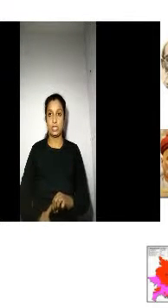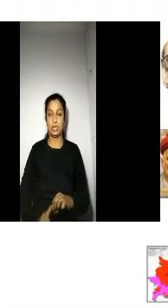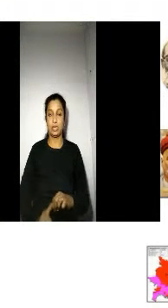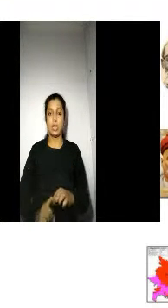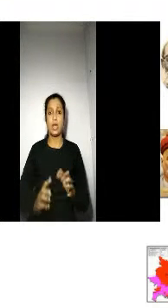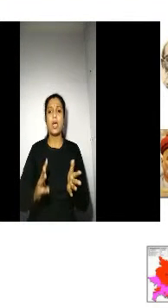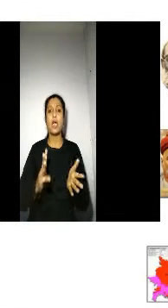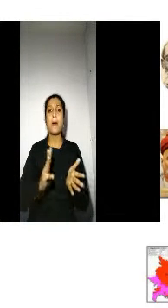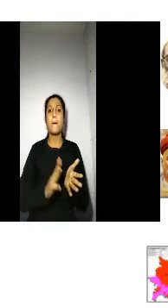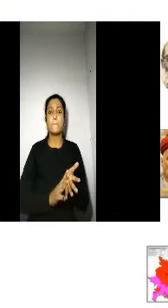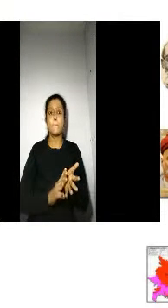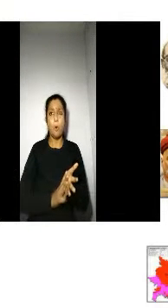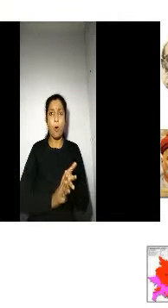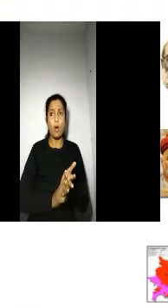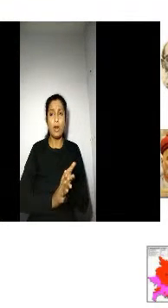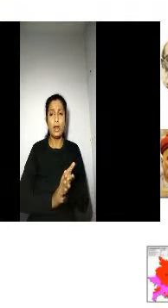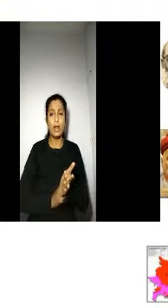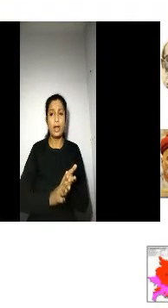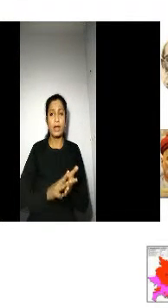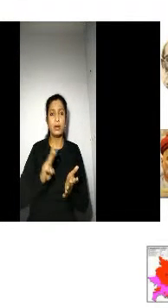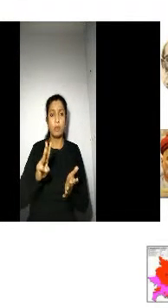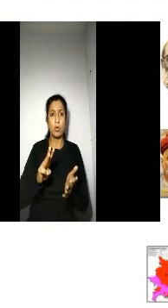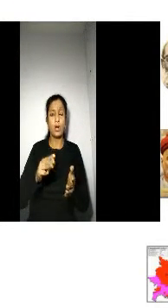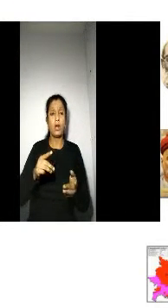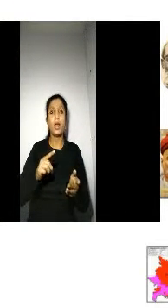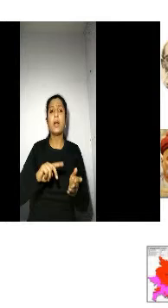what is the role of